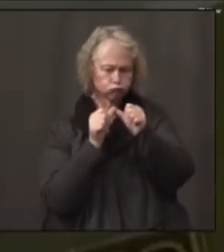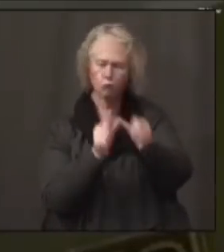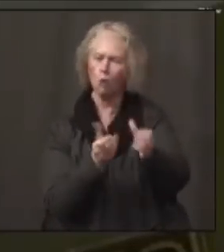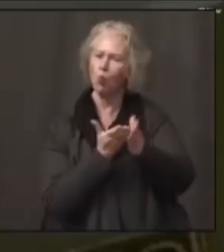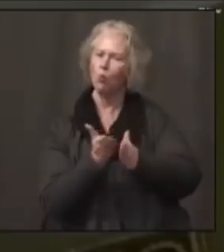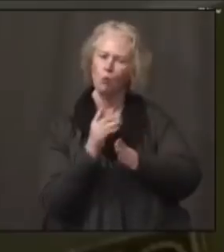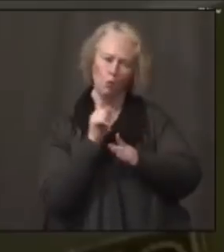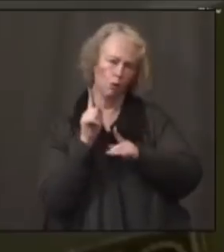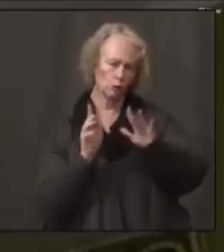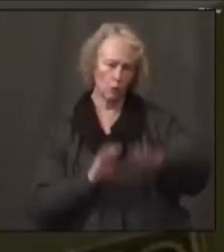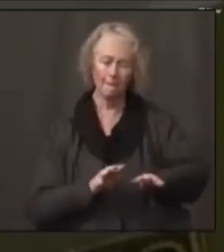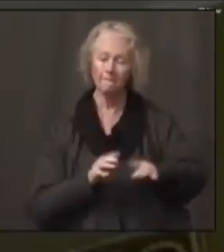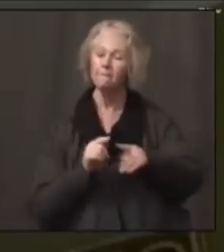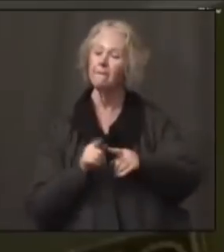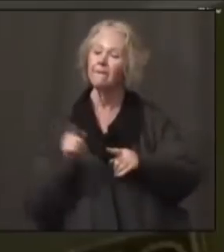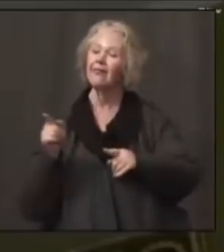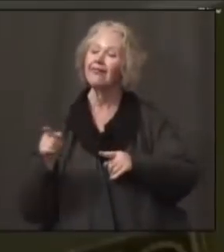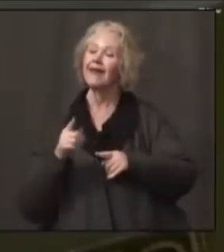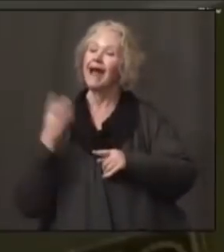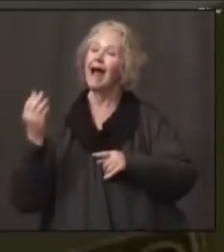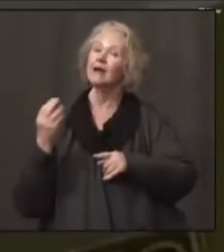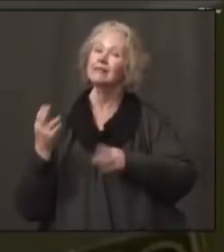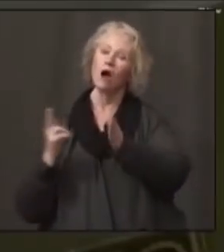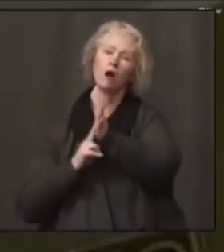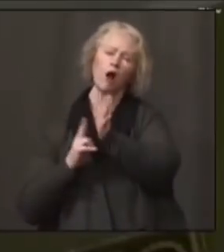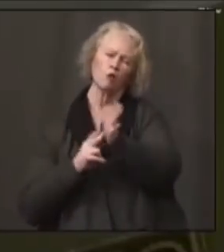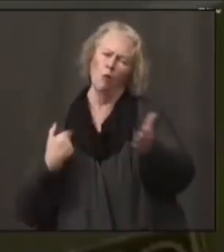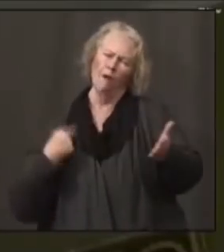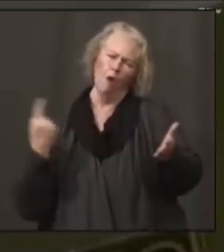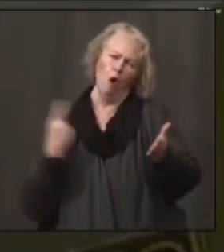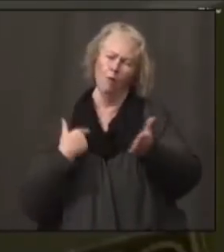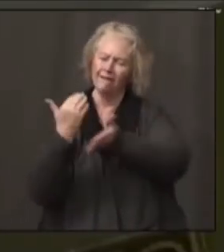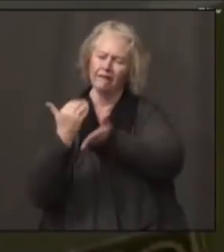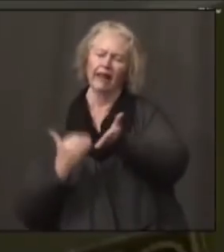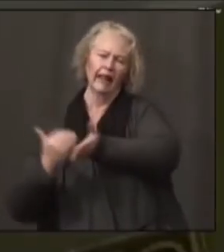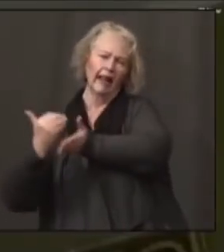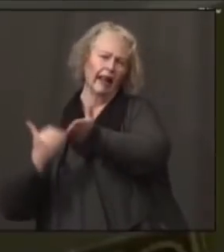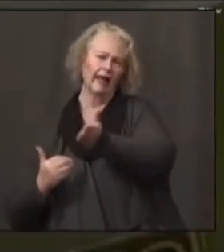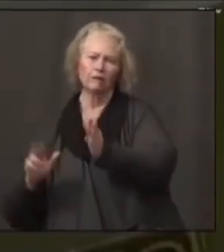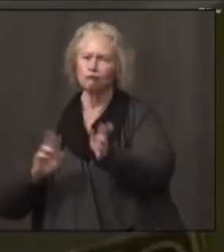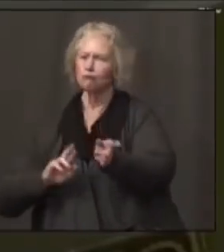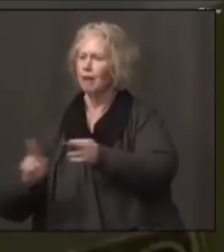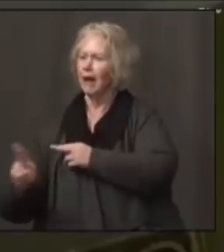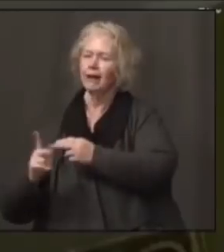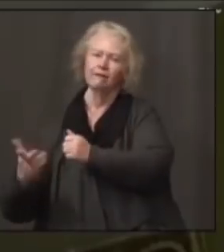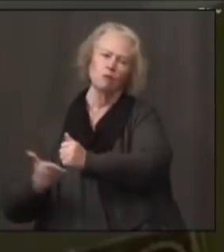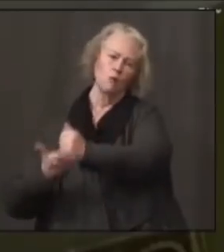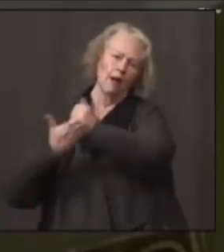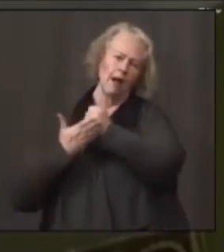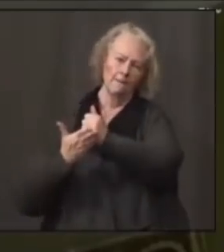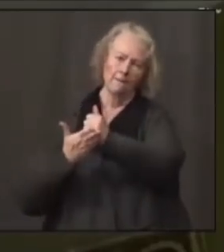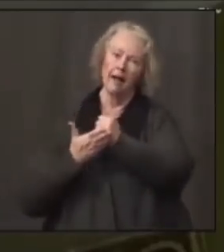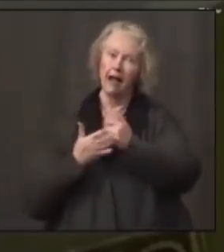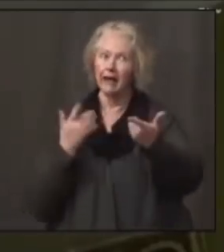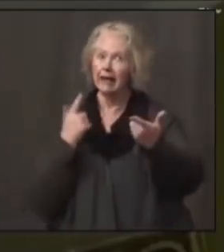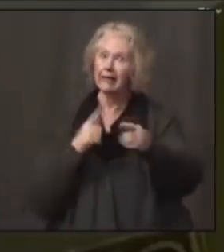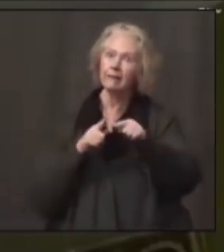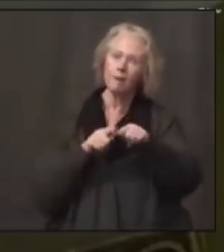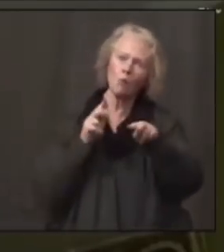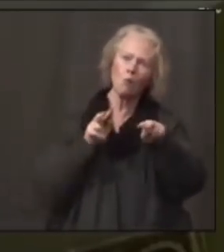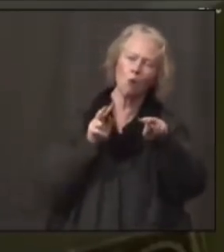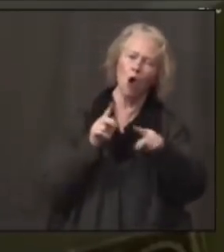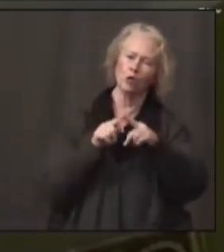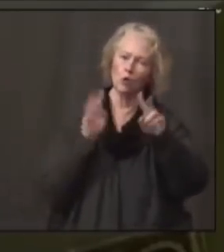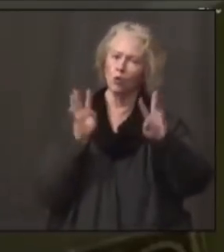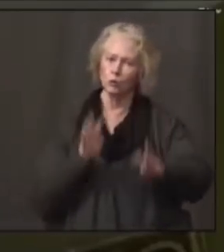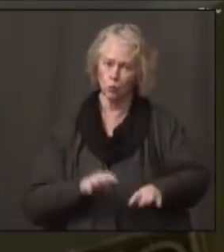In terms of the outside contractors, we've always maintained a list of outside contractors to go and assist depending on how the storm is. This